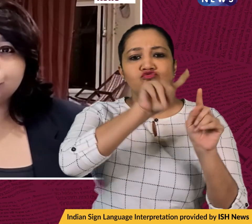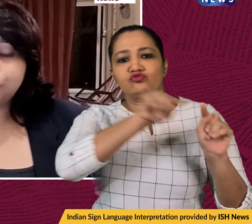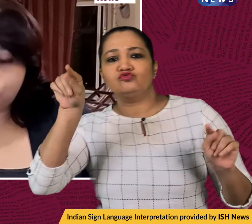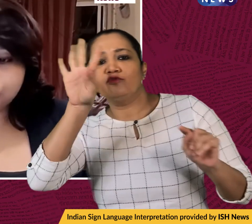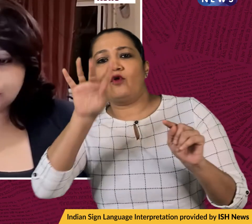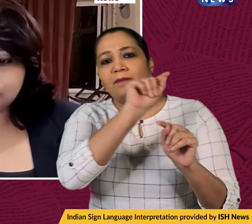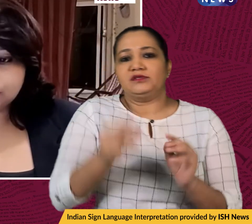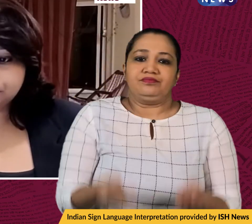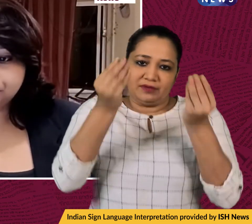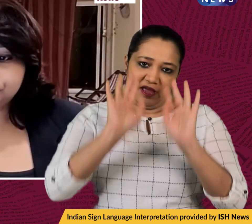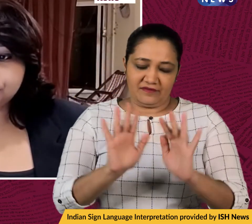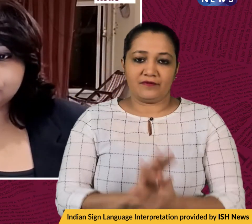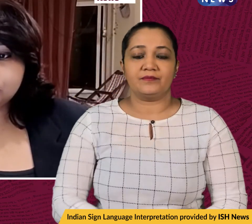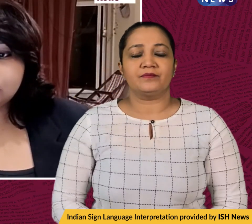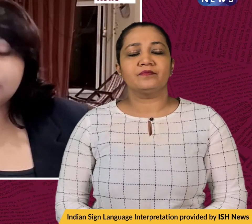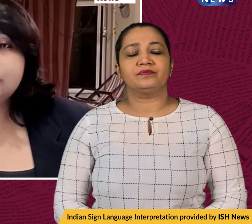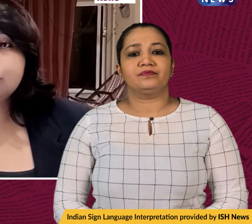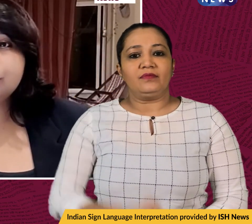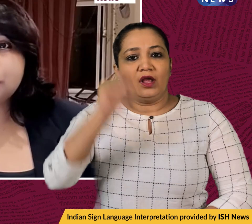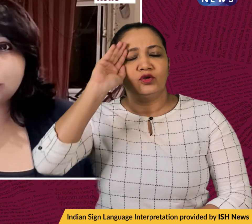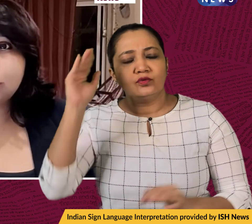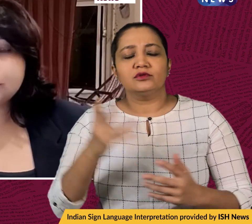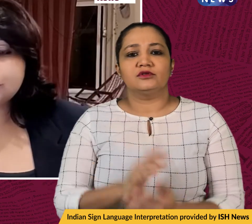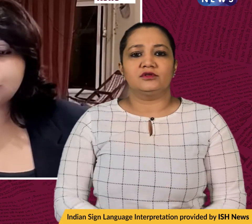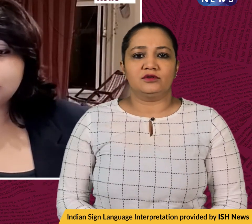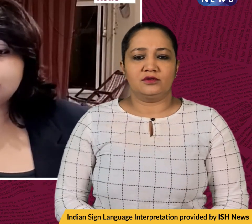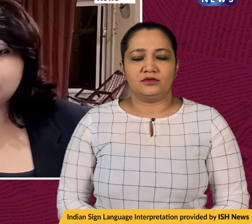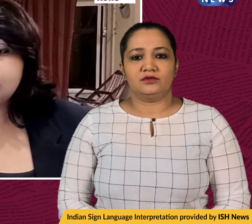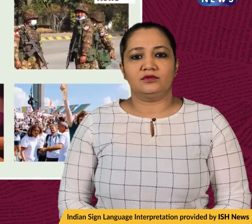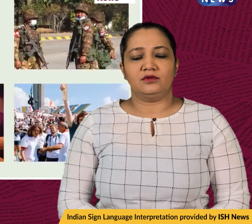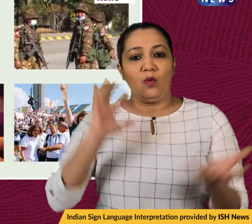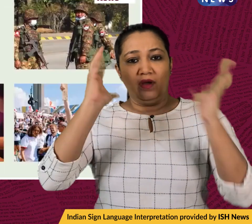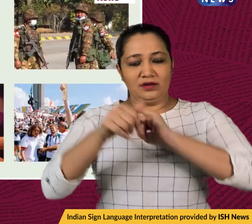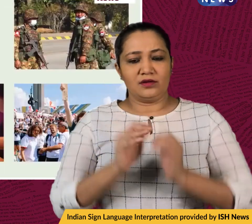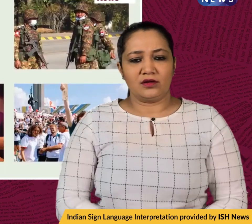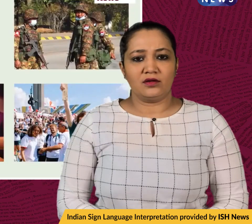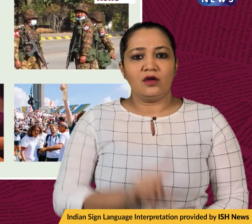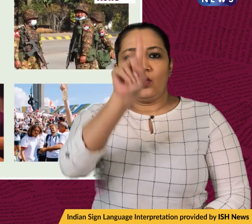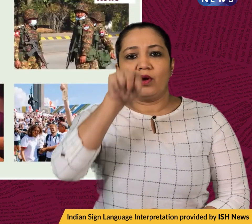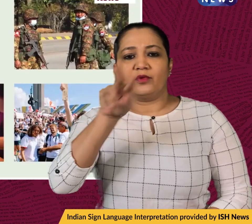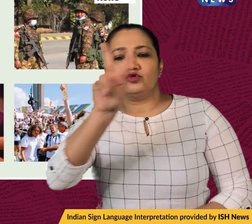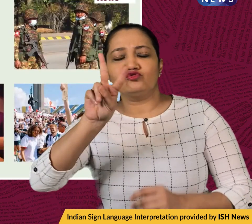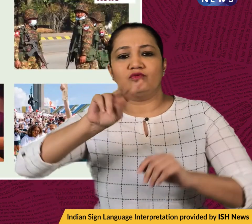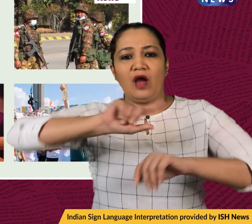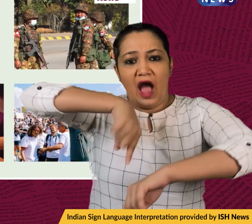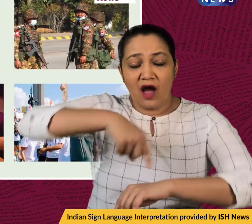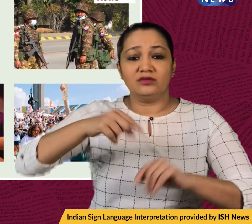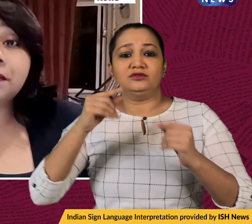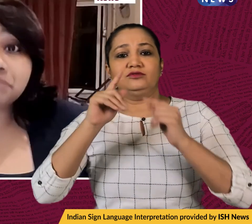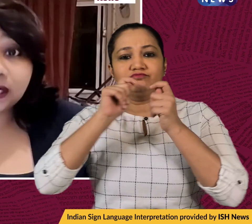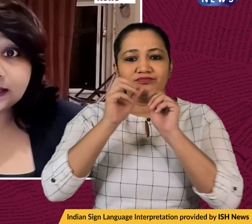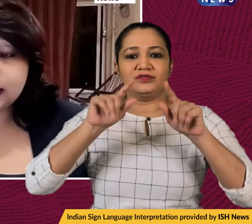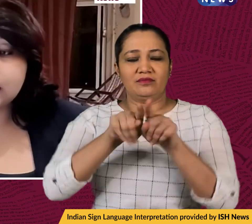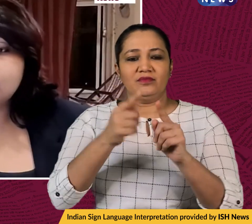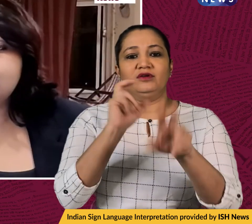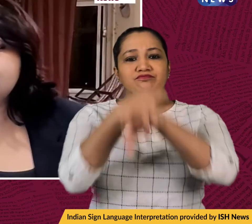2 to 4%. And news from across the world right now. Following a 1.2-hour video conference